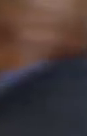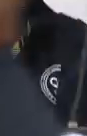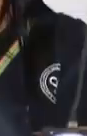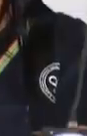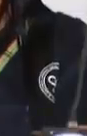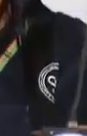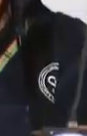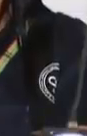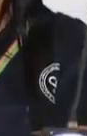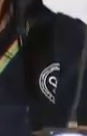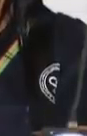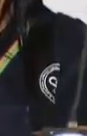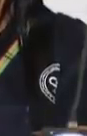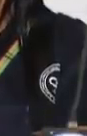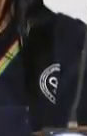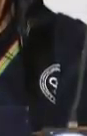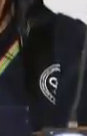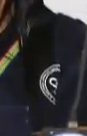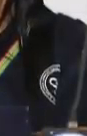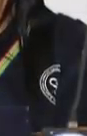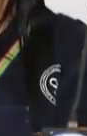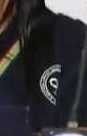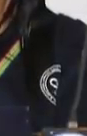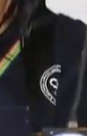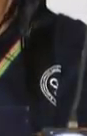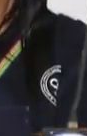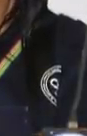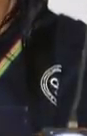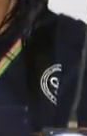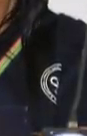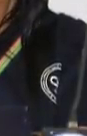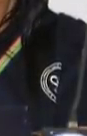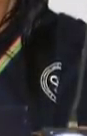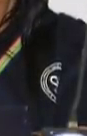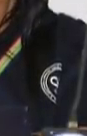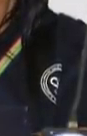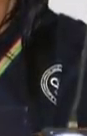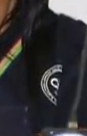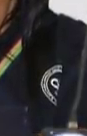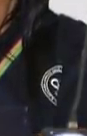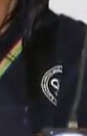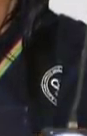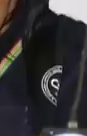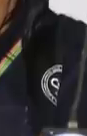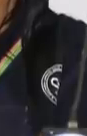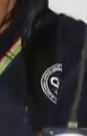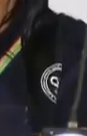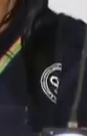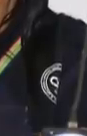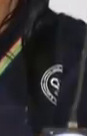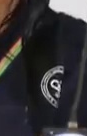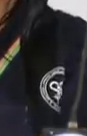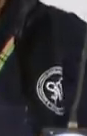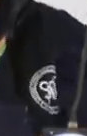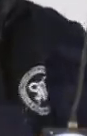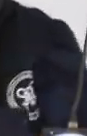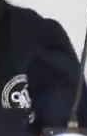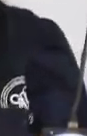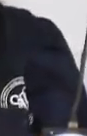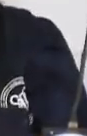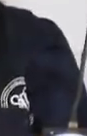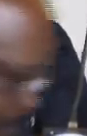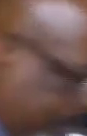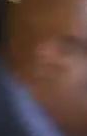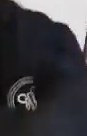person, ignoring the place where the name is put. So that is false. Of course, if that is what